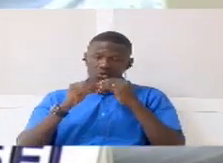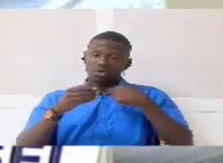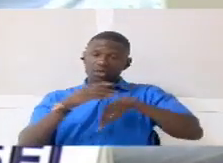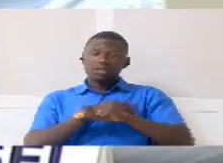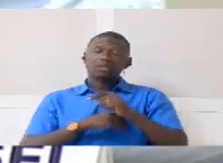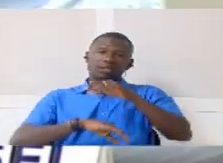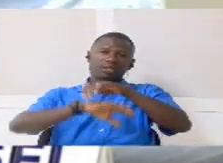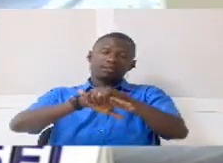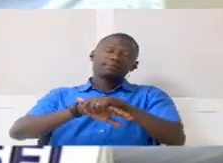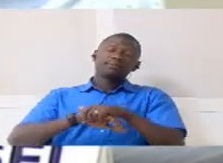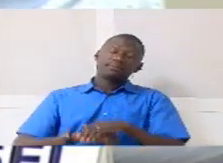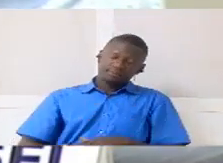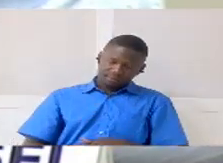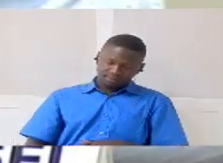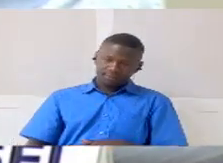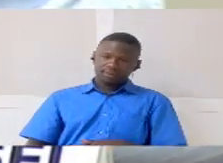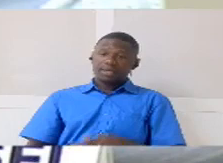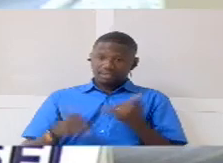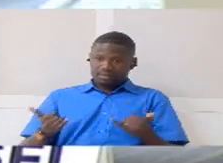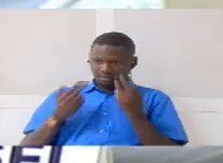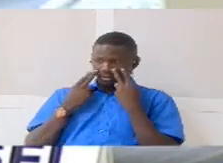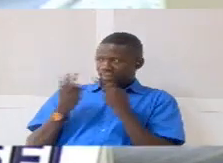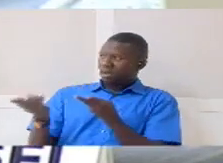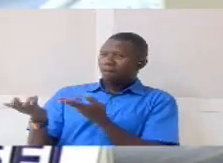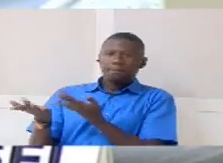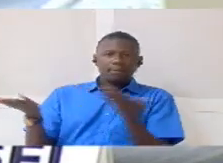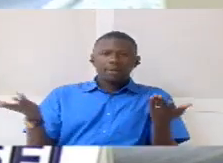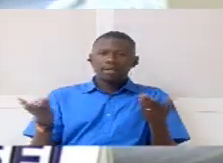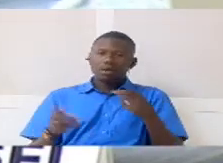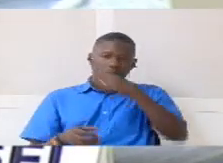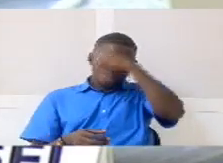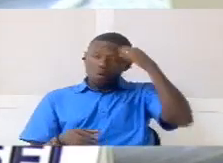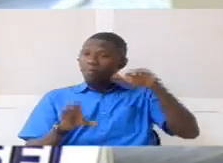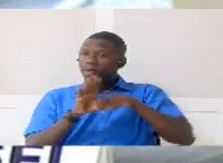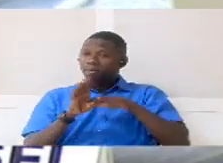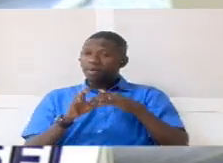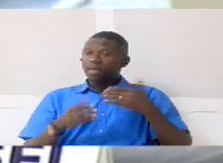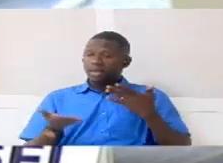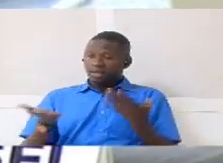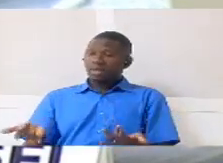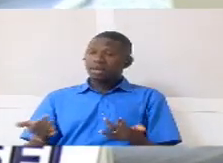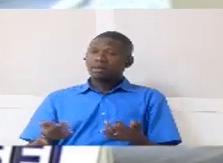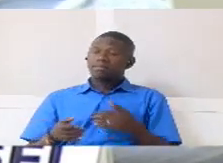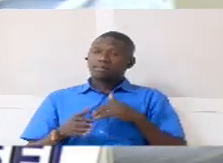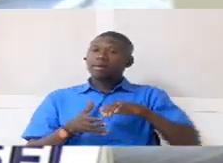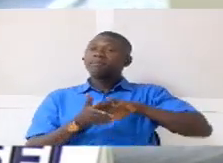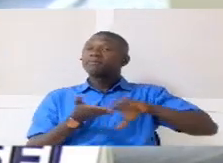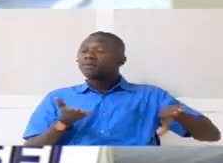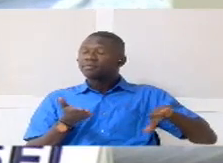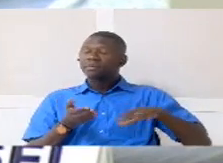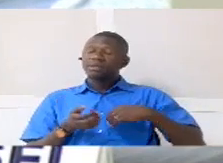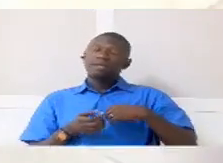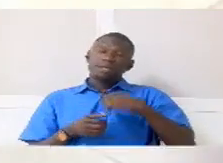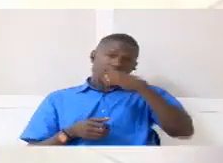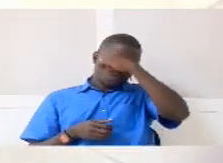As is seen here, most of the staff, people present here, apart from the core staff of the